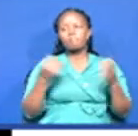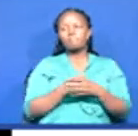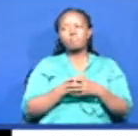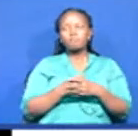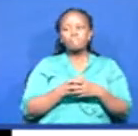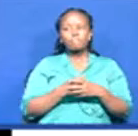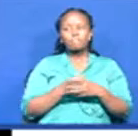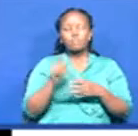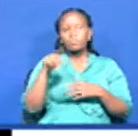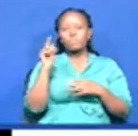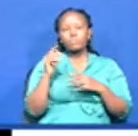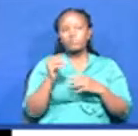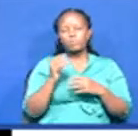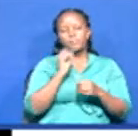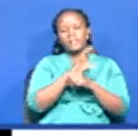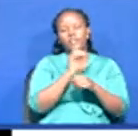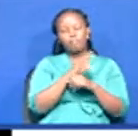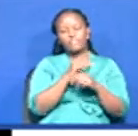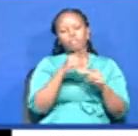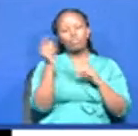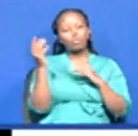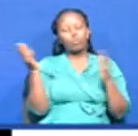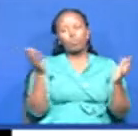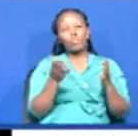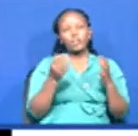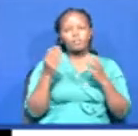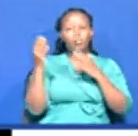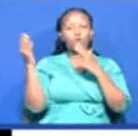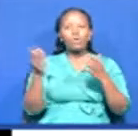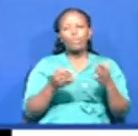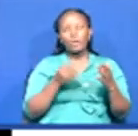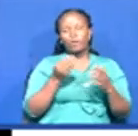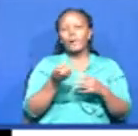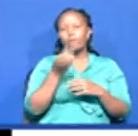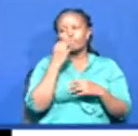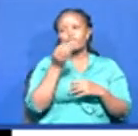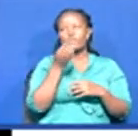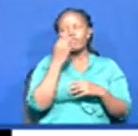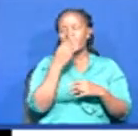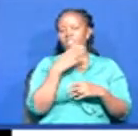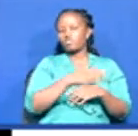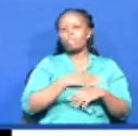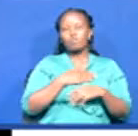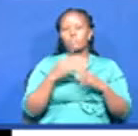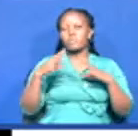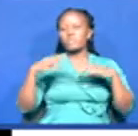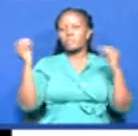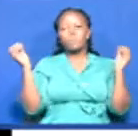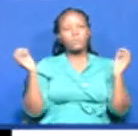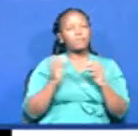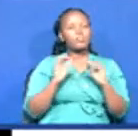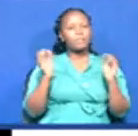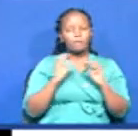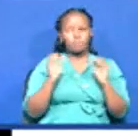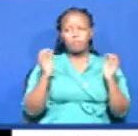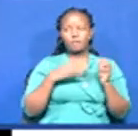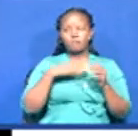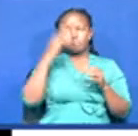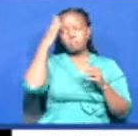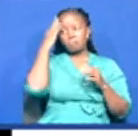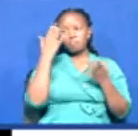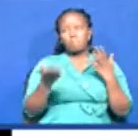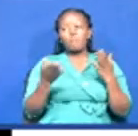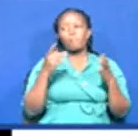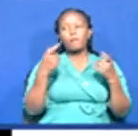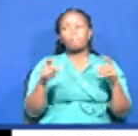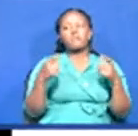you'll be guided at the door. So most welcome for lunch. Please don't leave. I know the media people might want to